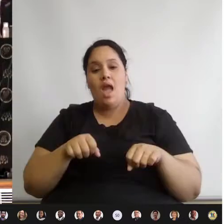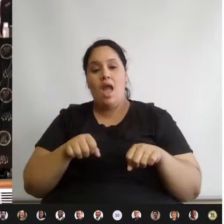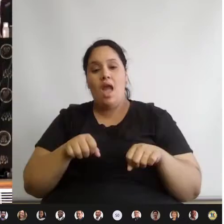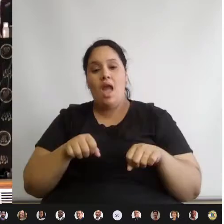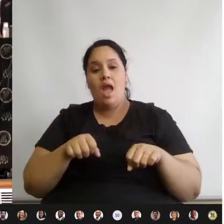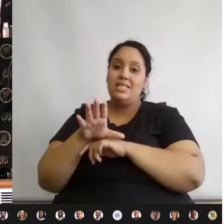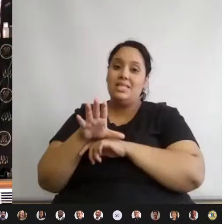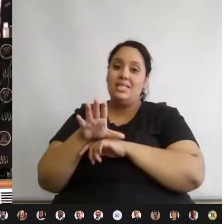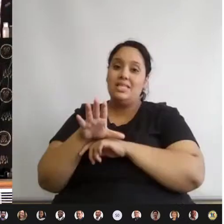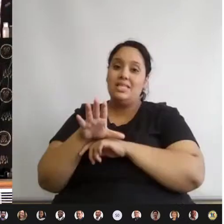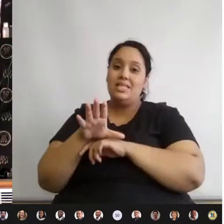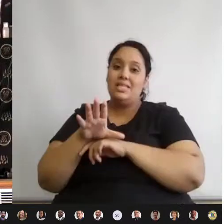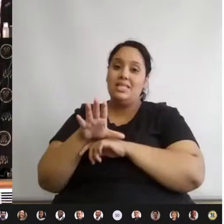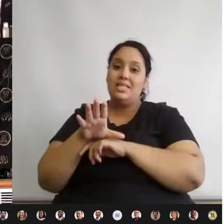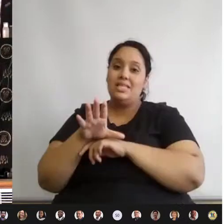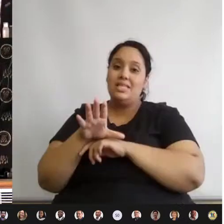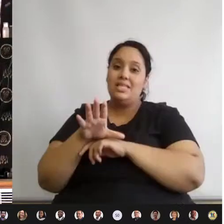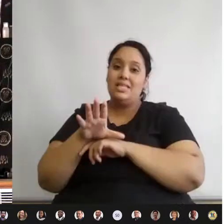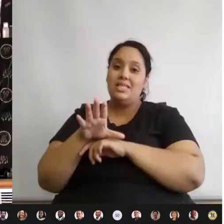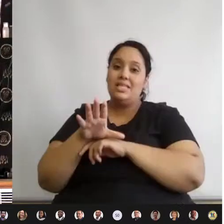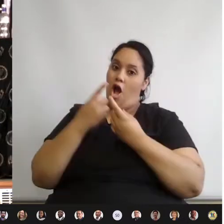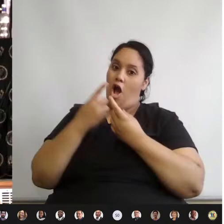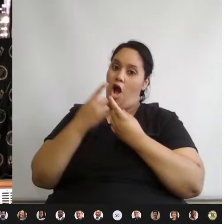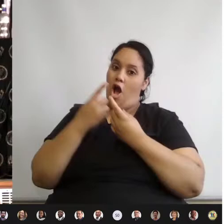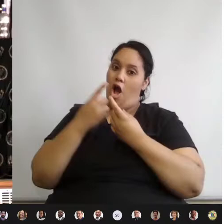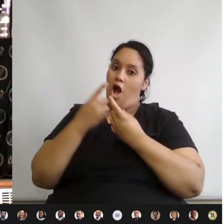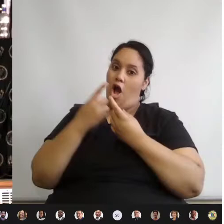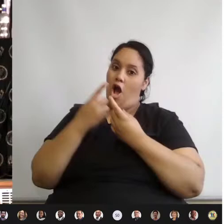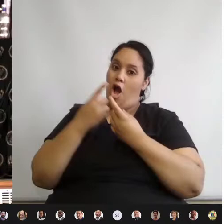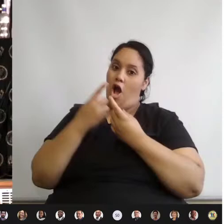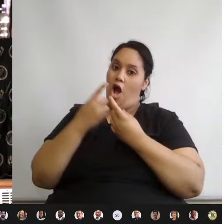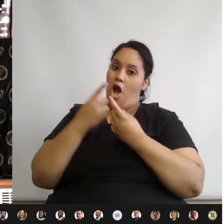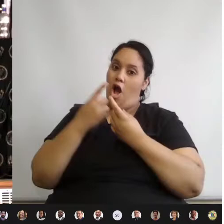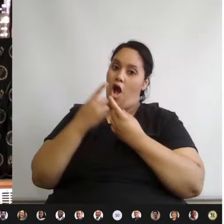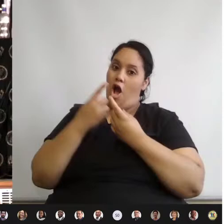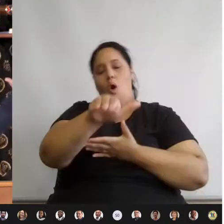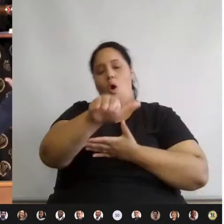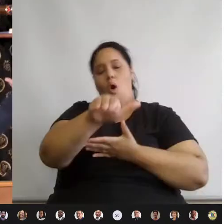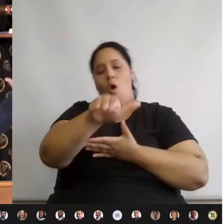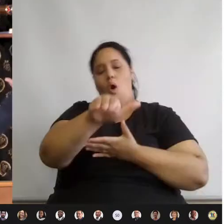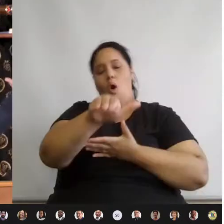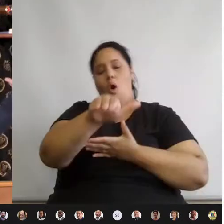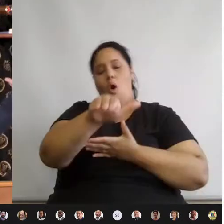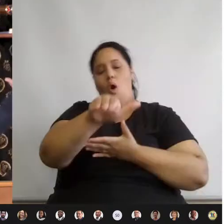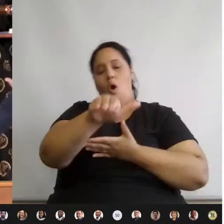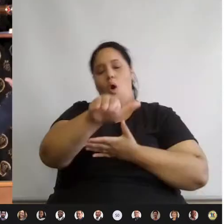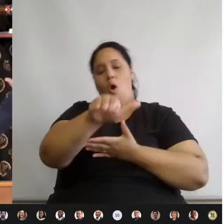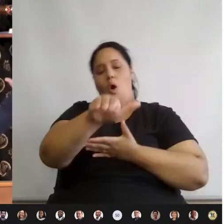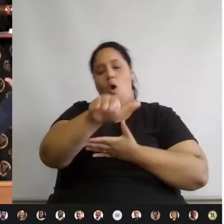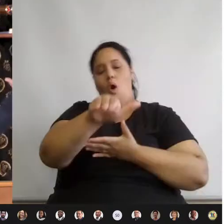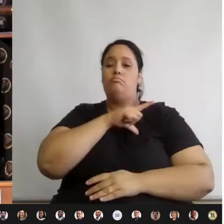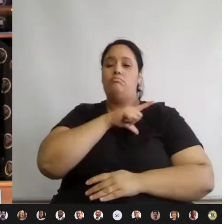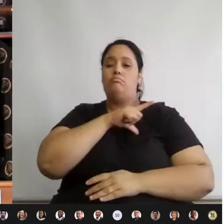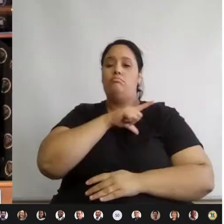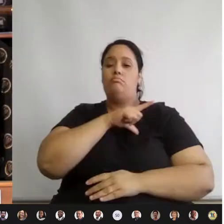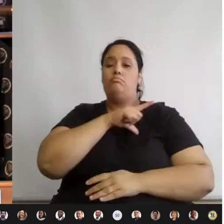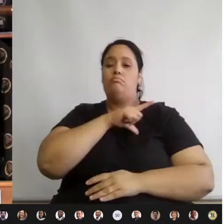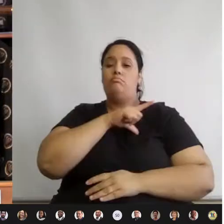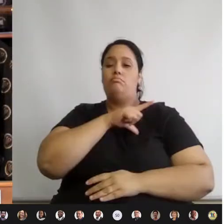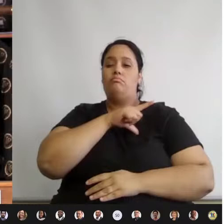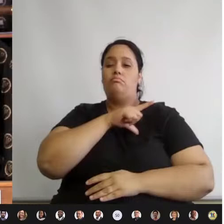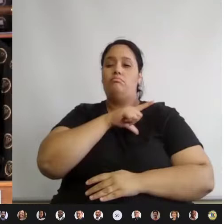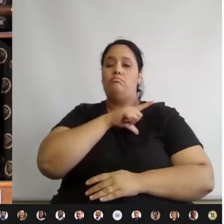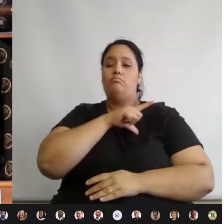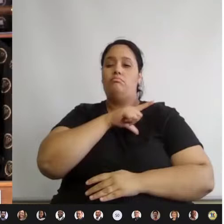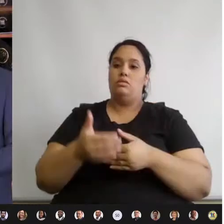same Land Reform Department exited him from that farm. A long process, and this is an